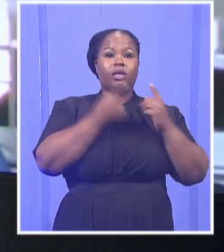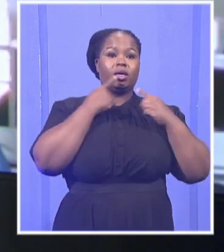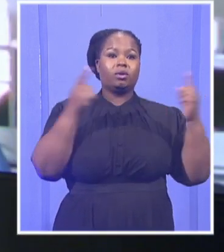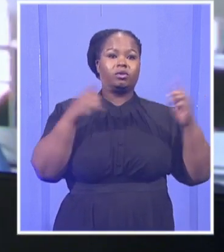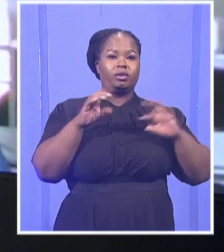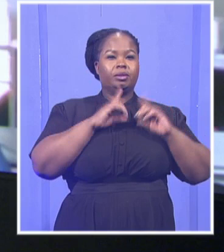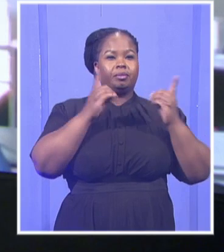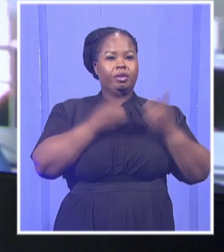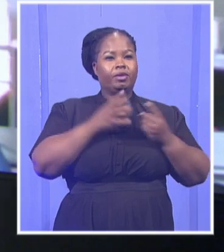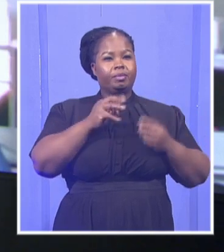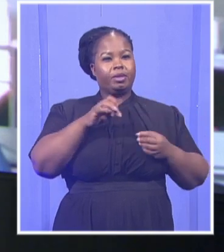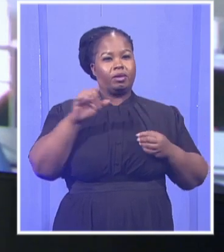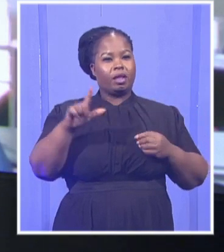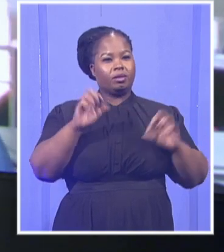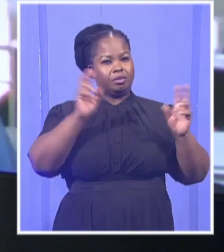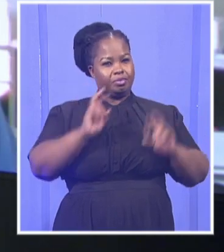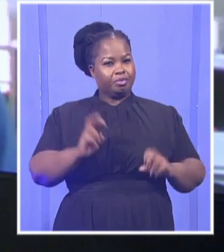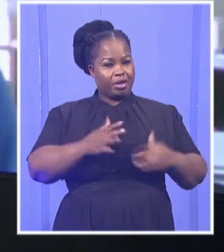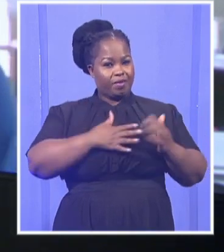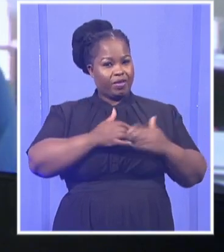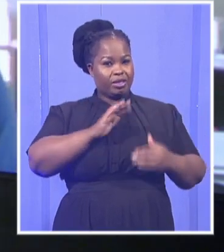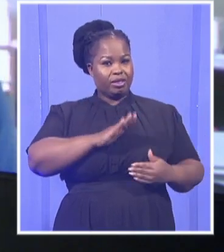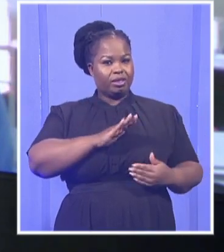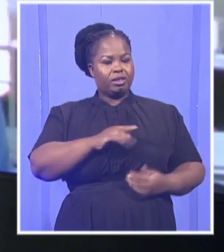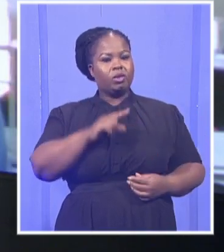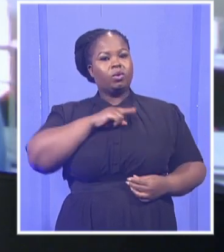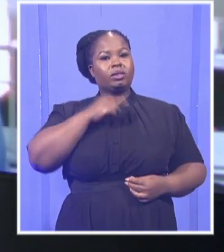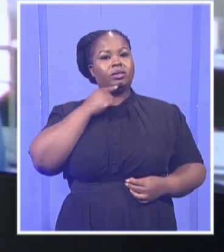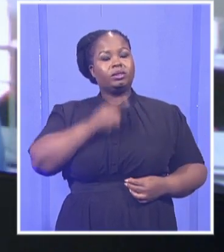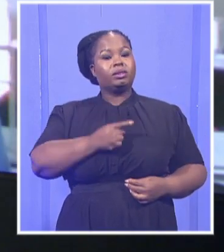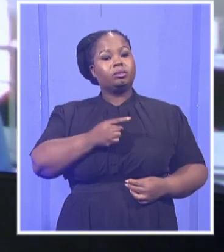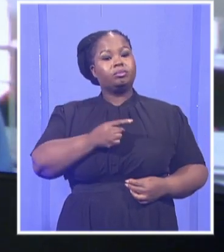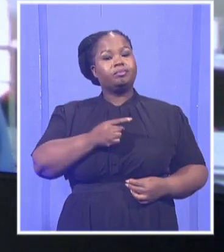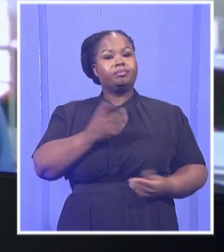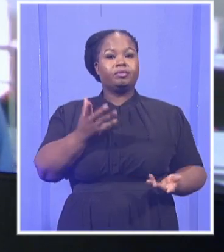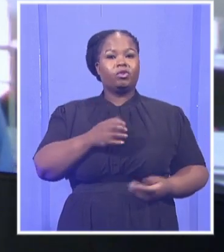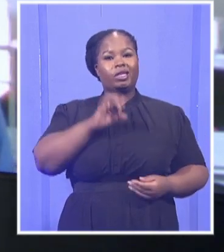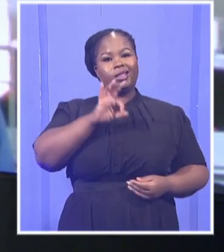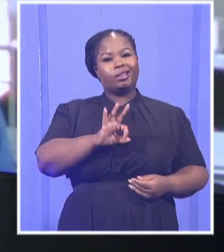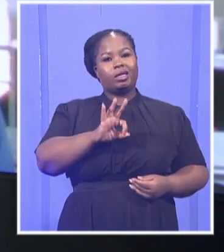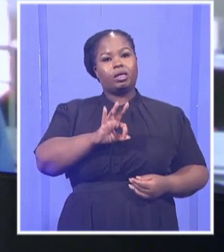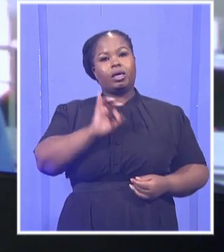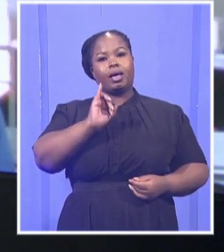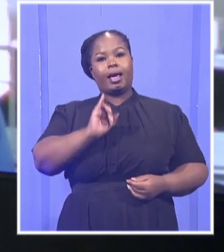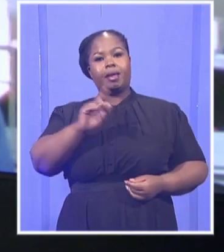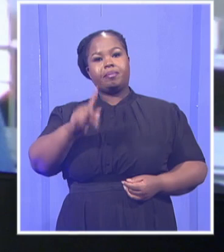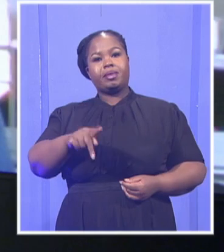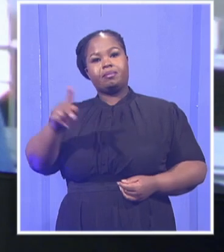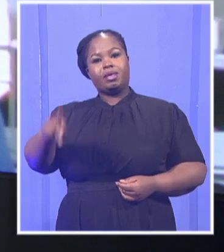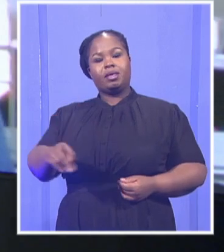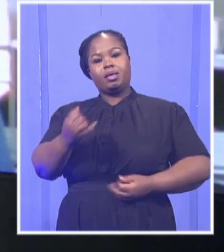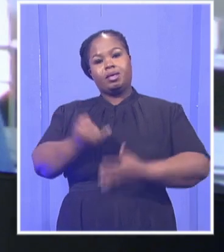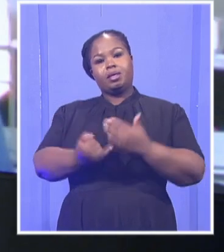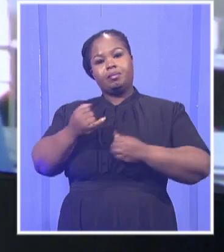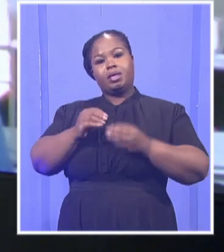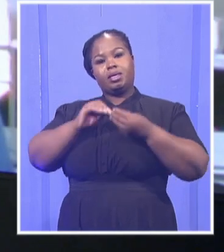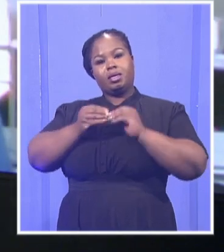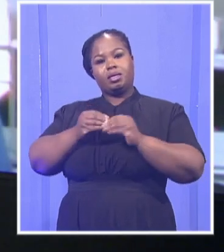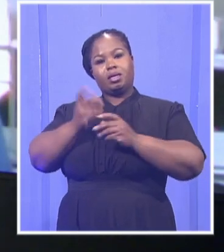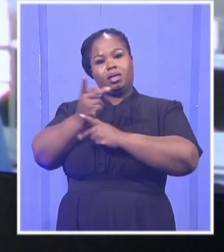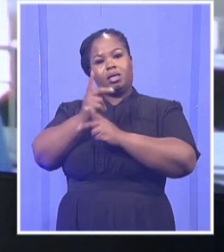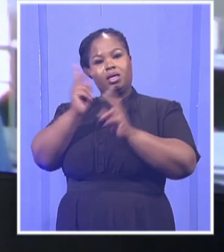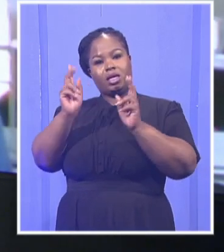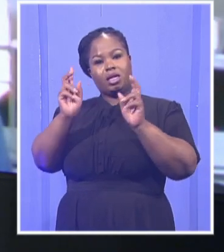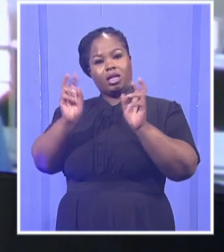of Minerals and Energy Affairs that the signing on 3 independent power producers in the wind